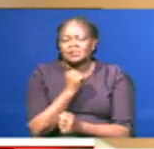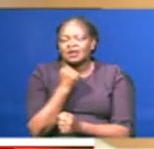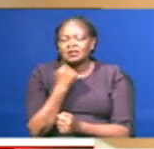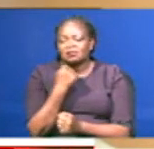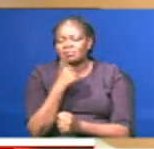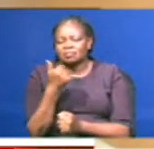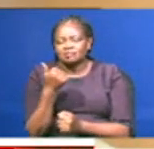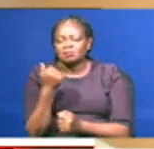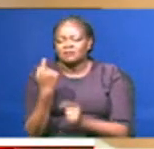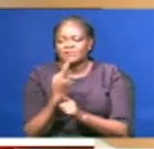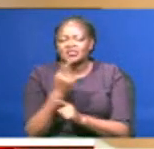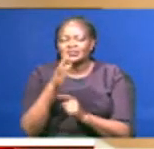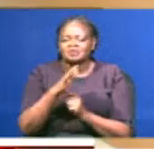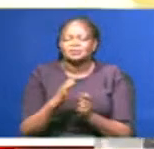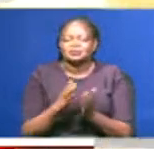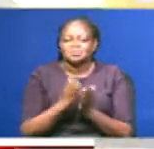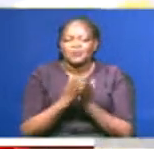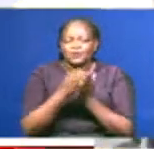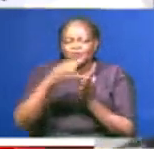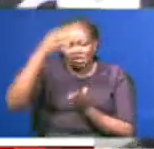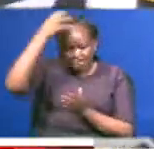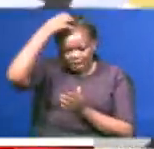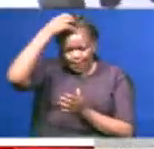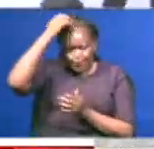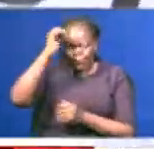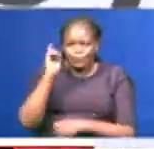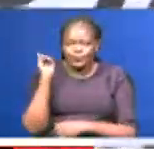port of Lamu.